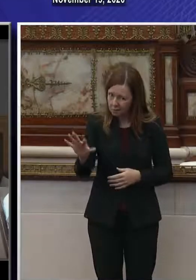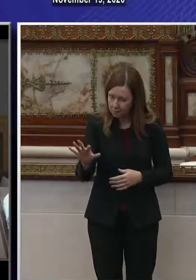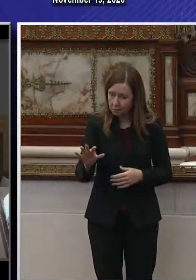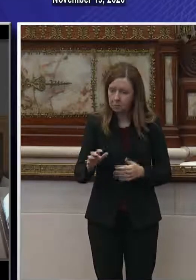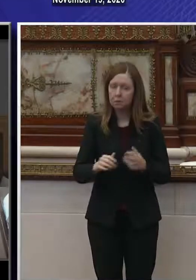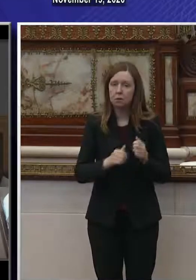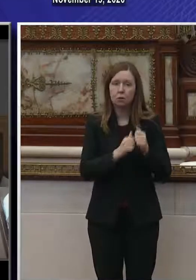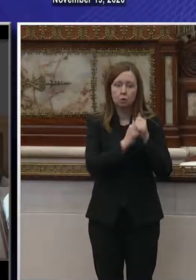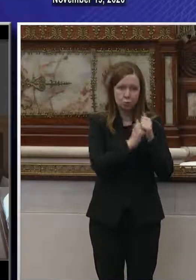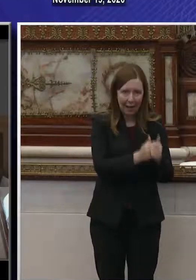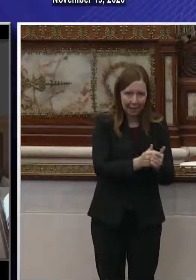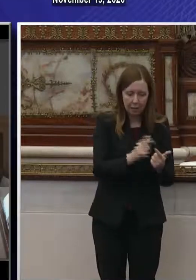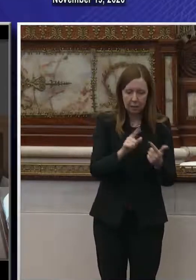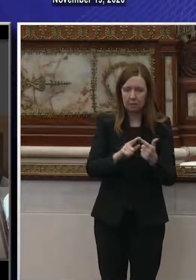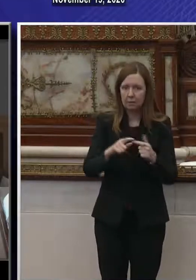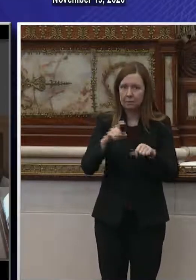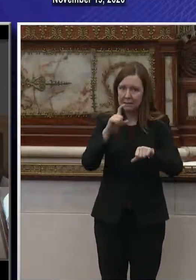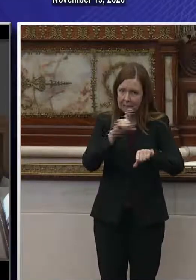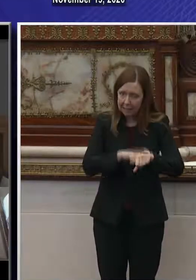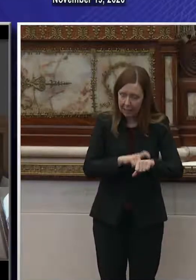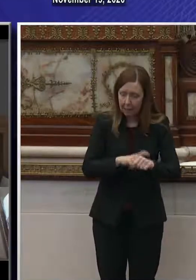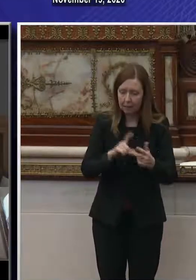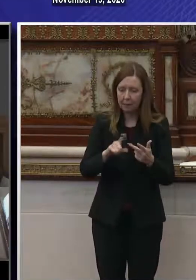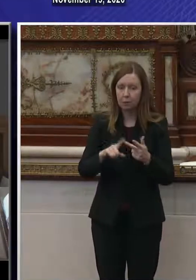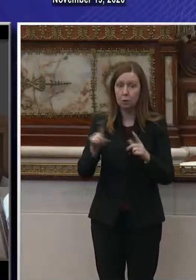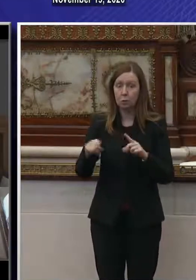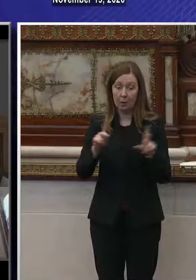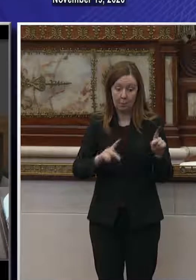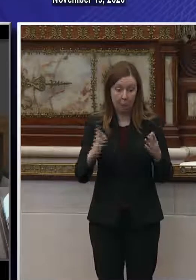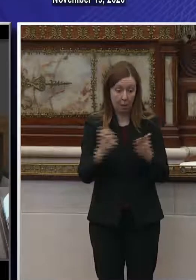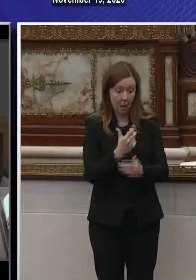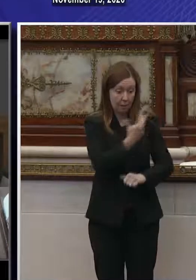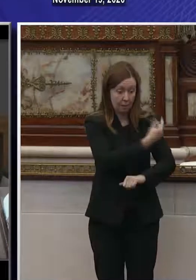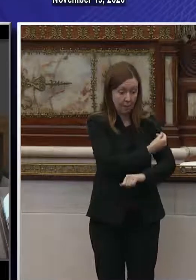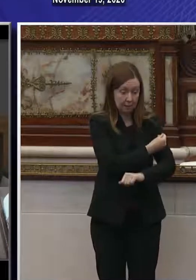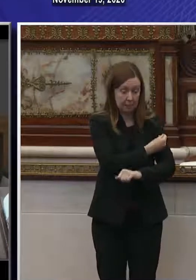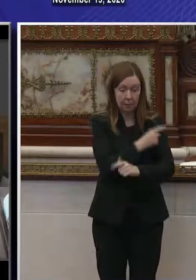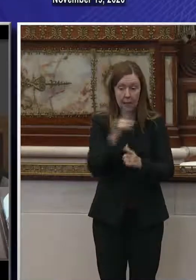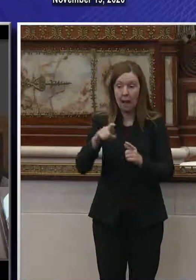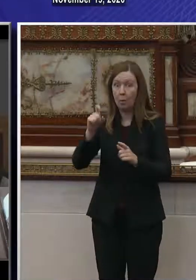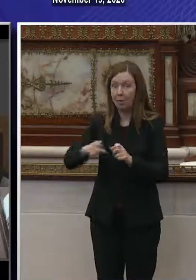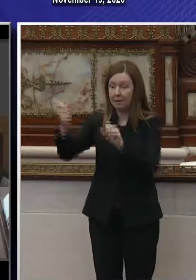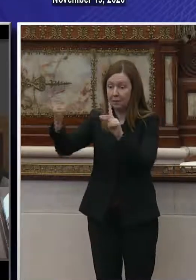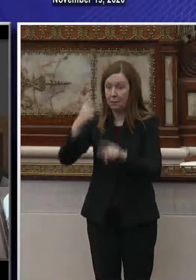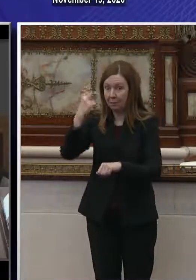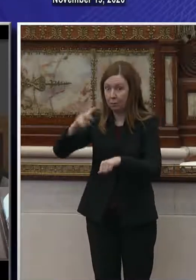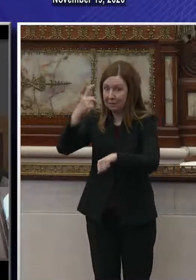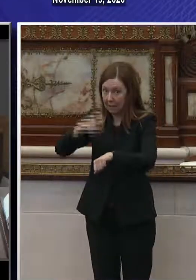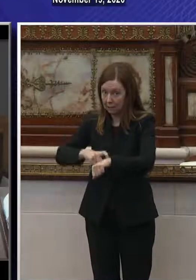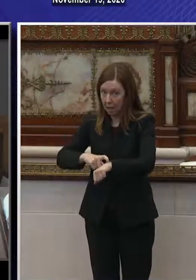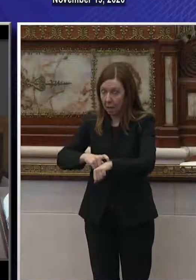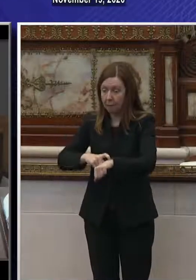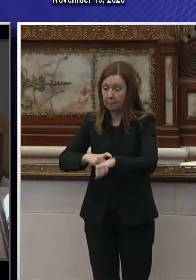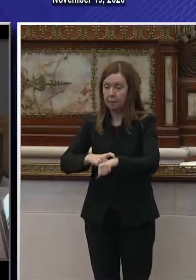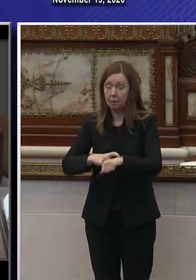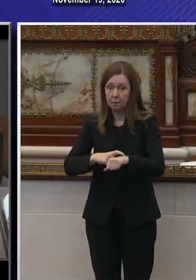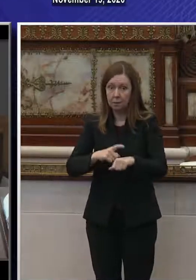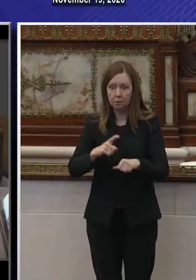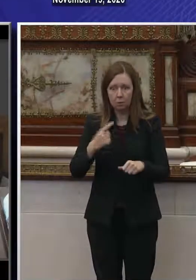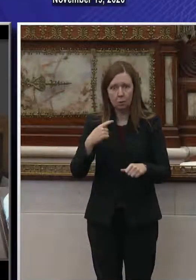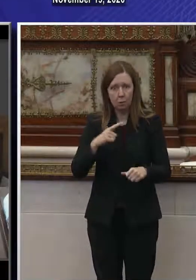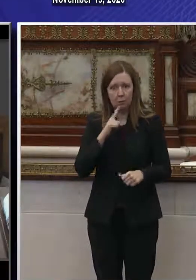tracking the timing of when people got the vaccine and when they're going to get their second dose so that we're